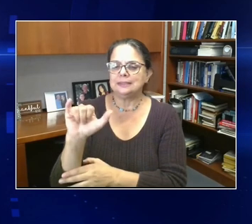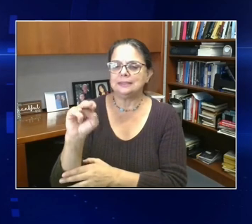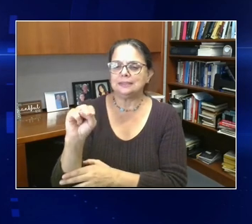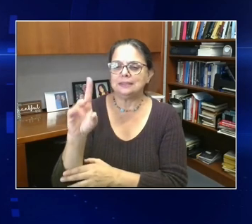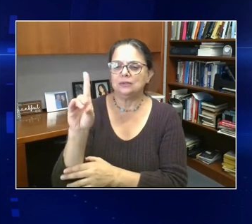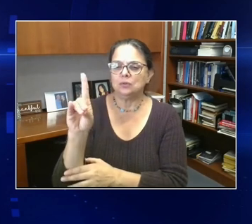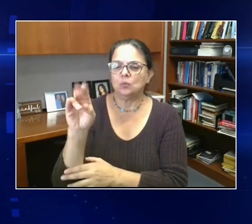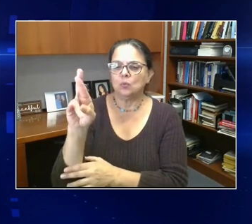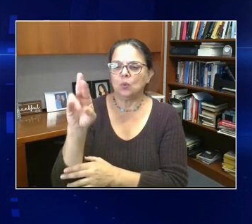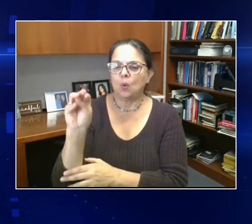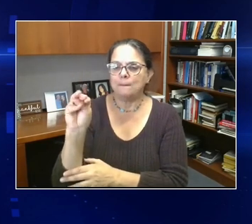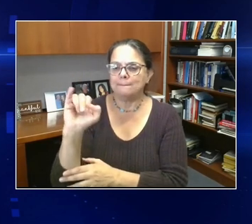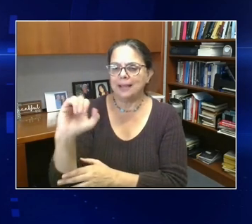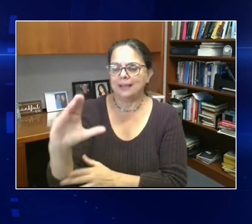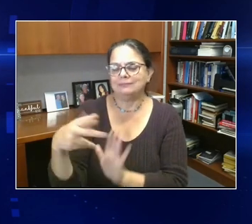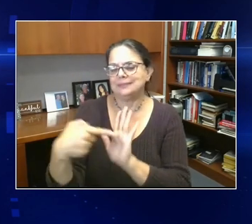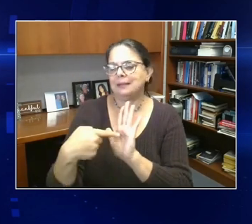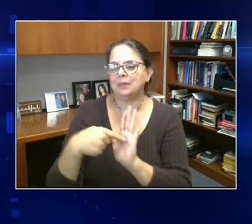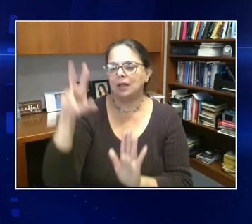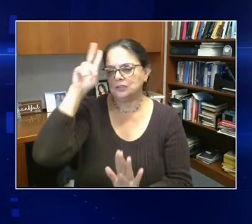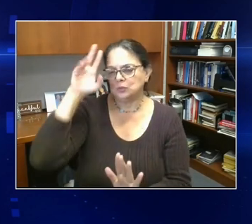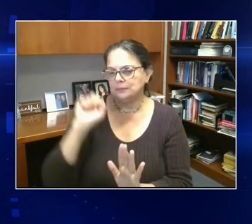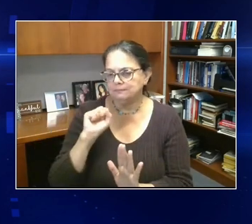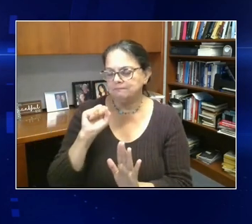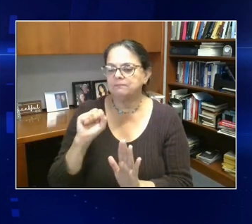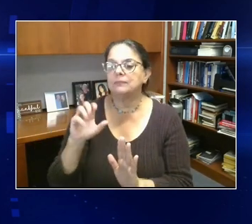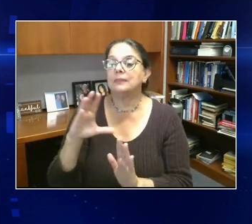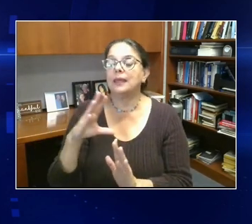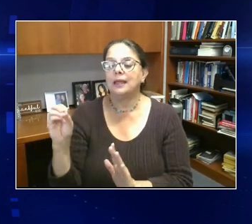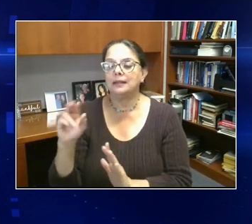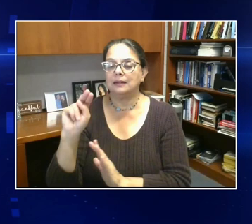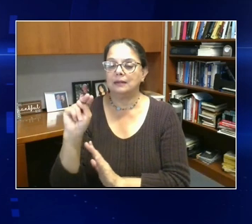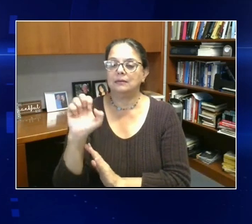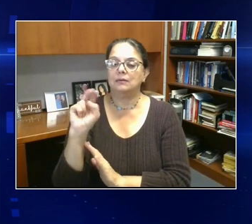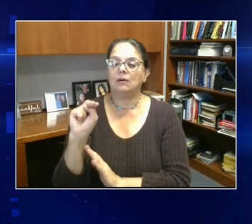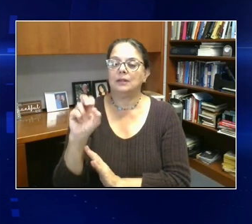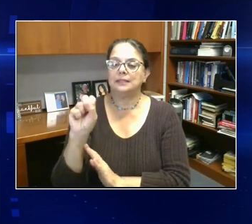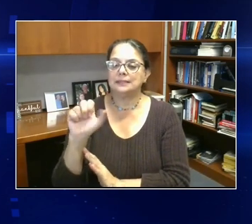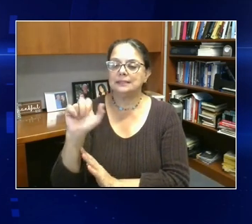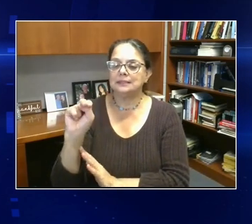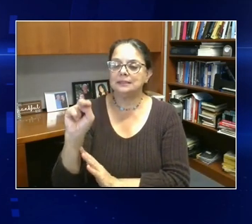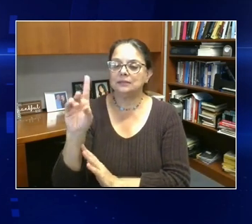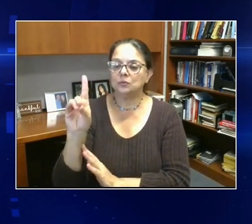These are known as syndromic, for example, Usher syndrome,